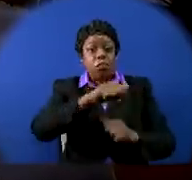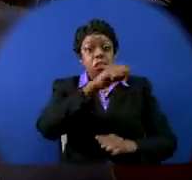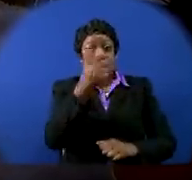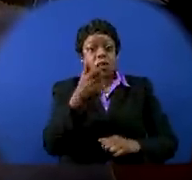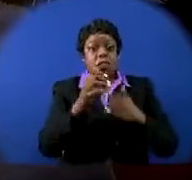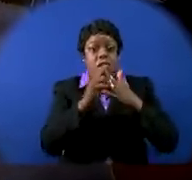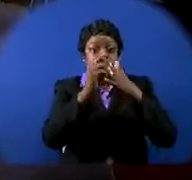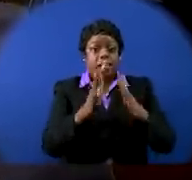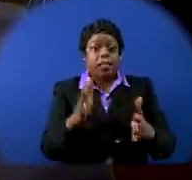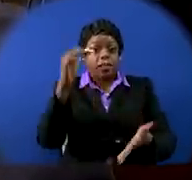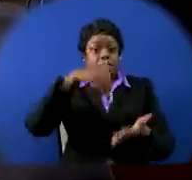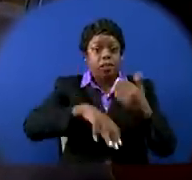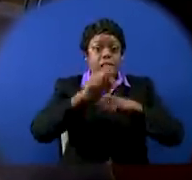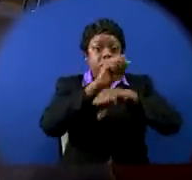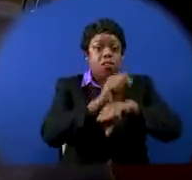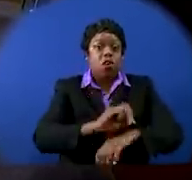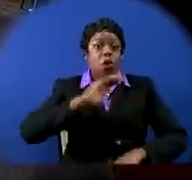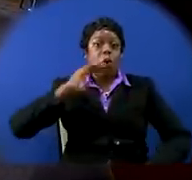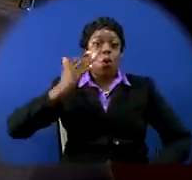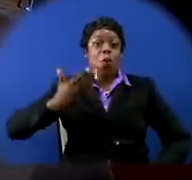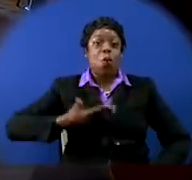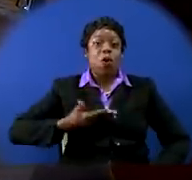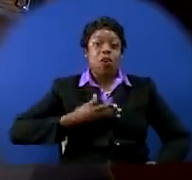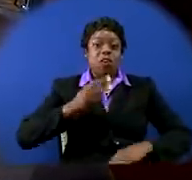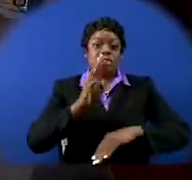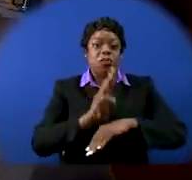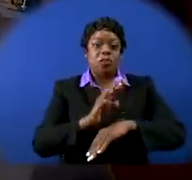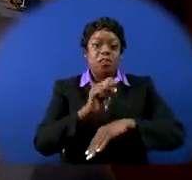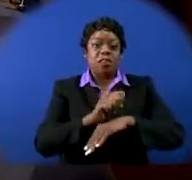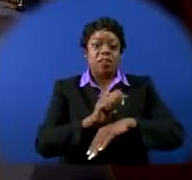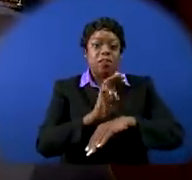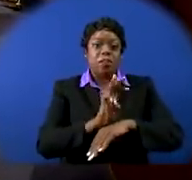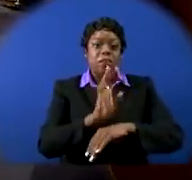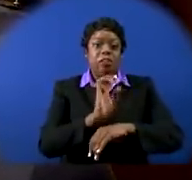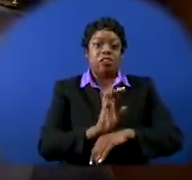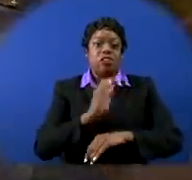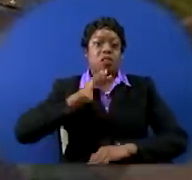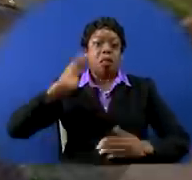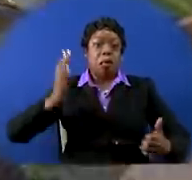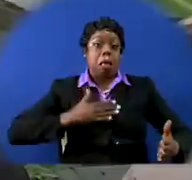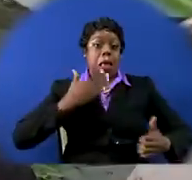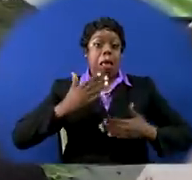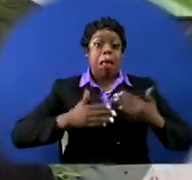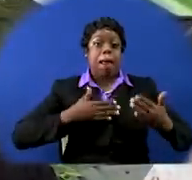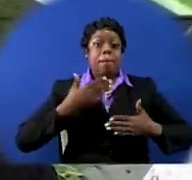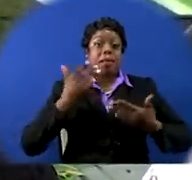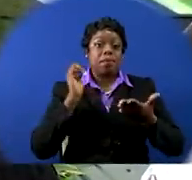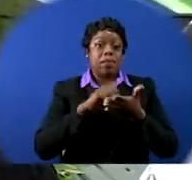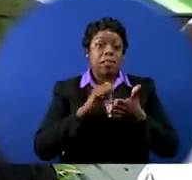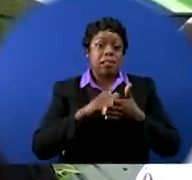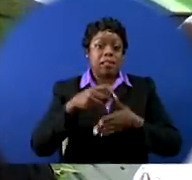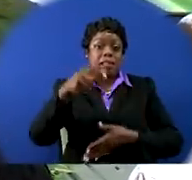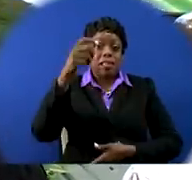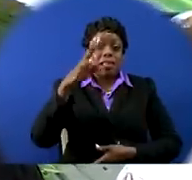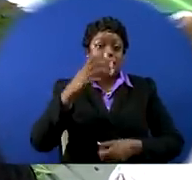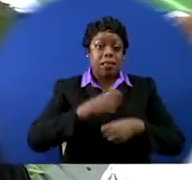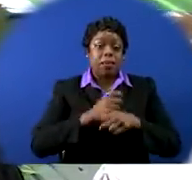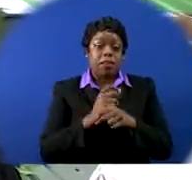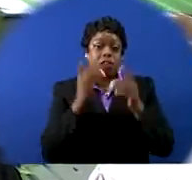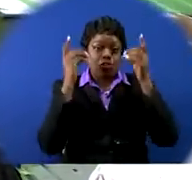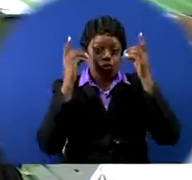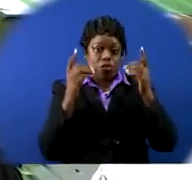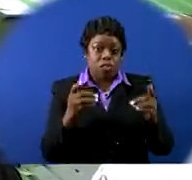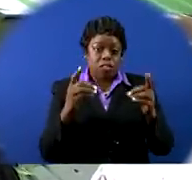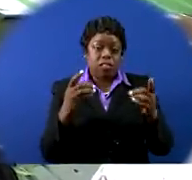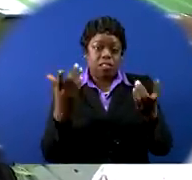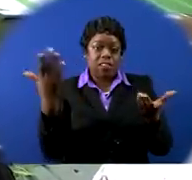the sanctuary, welcome to Wheeler Avenue Baptist Church. I'm so grateful that God has made it your decision to come to this